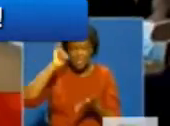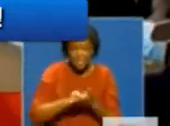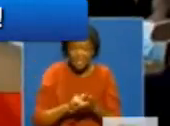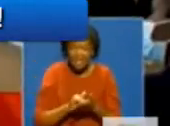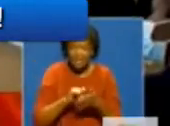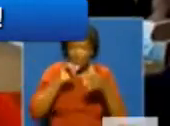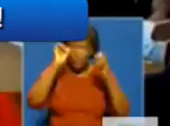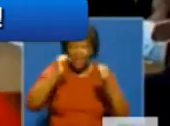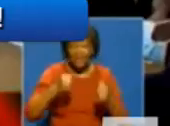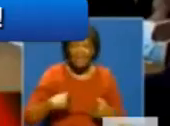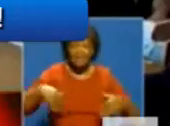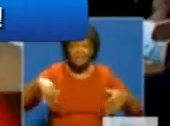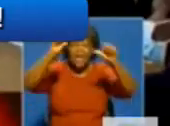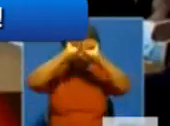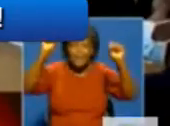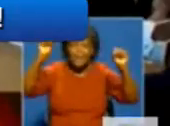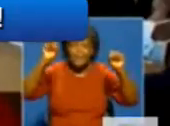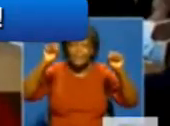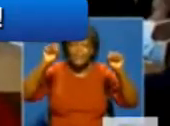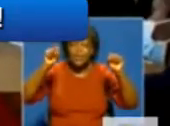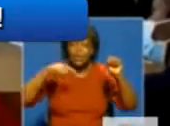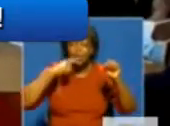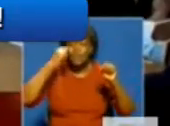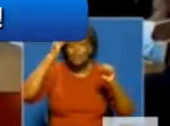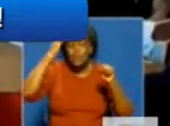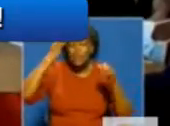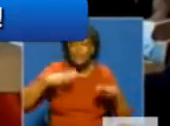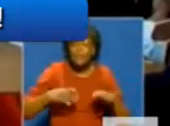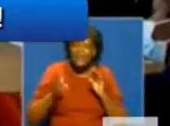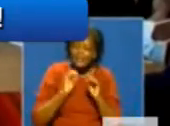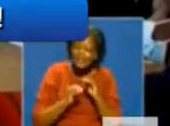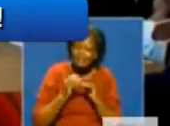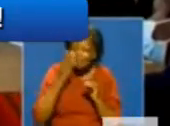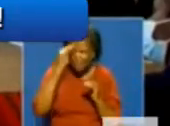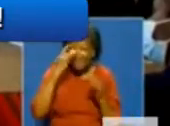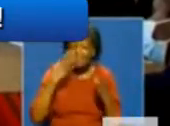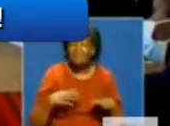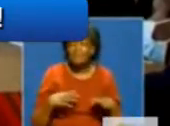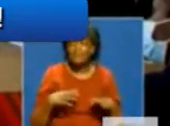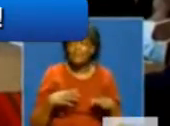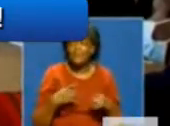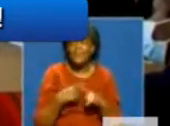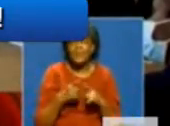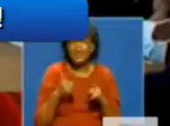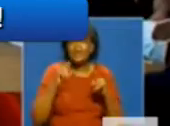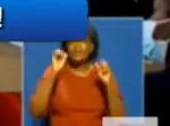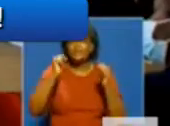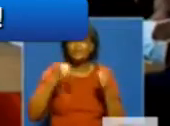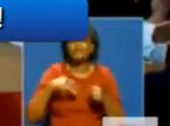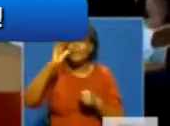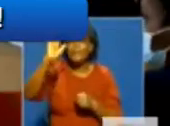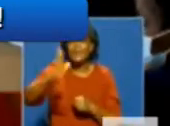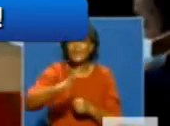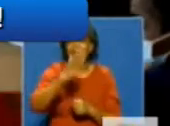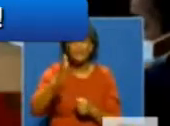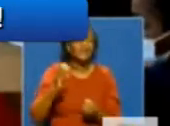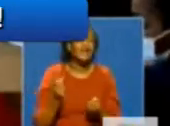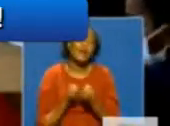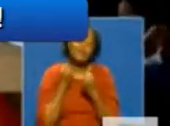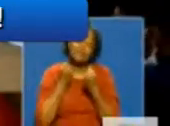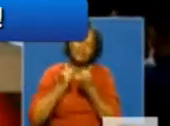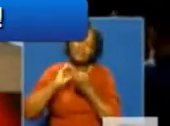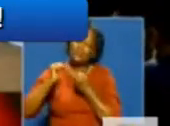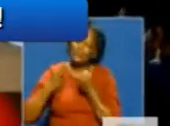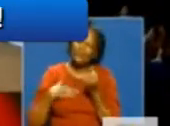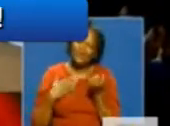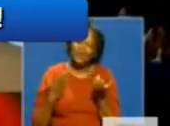a president who is popular and is elected by the people. But you can have a parliament, and it happens in our counties,